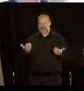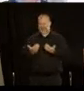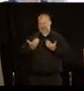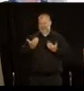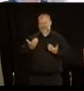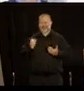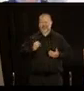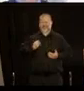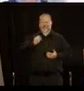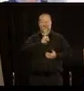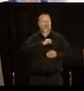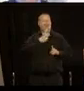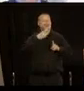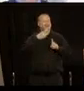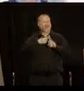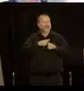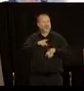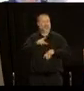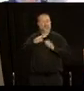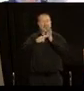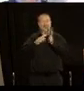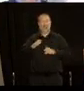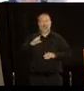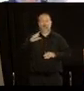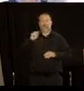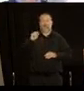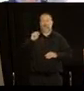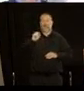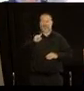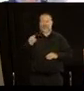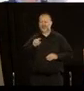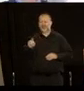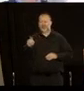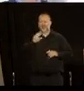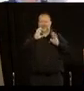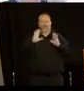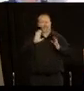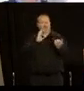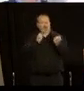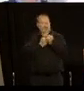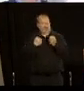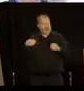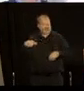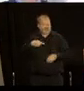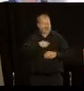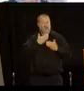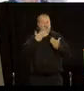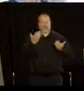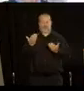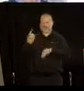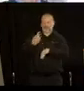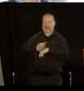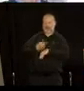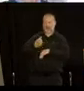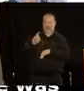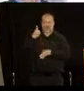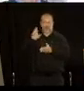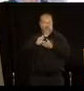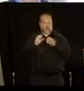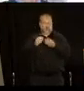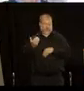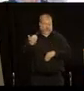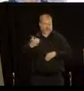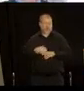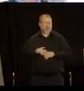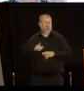Broder, as well as Representative Tant, who is an amazing advocate. and she was here today. You heard from her earlier,